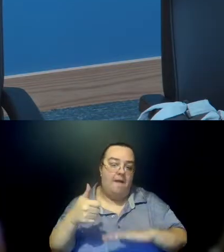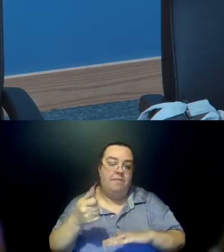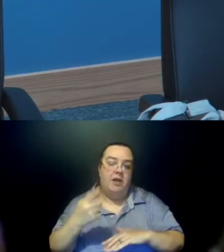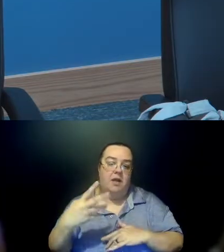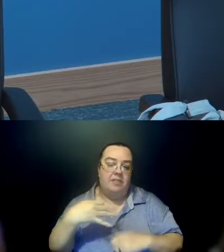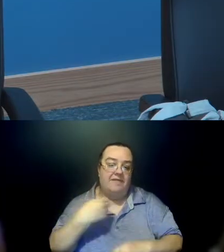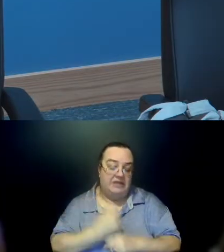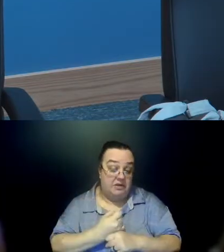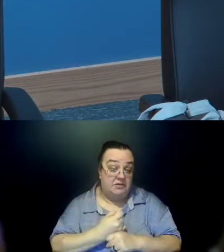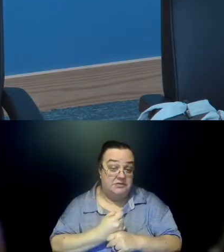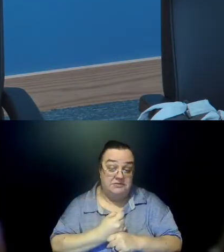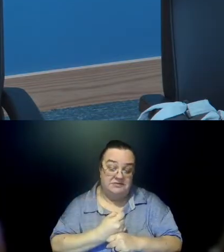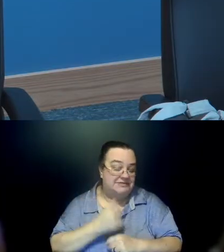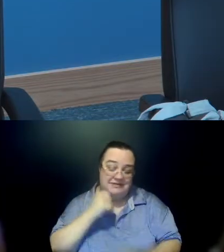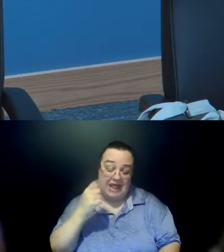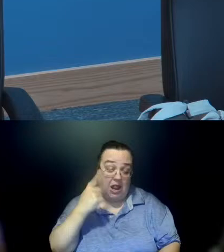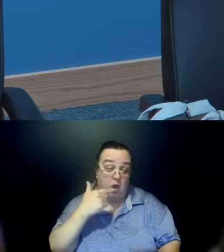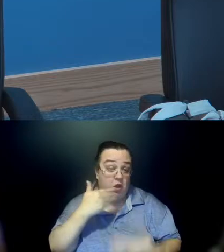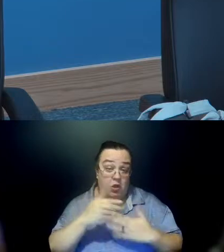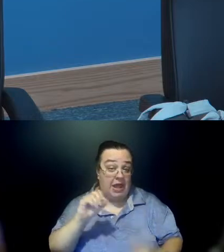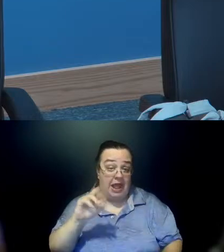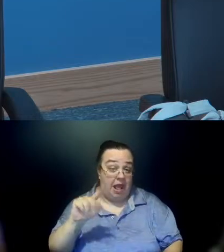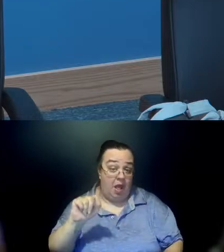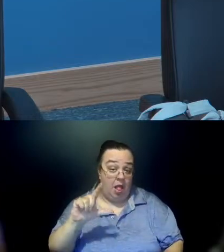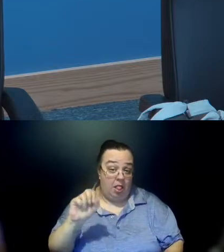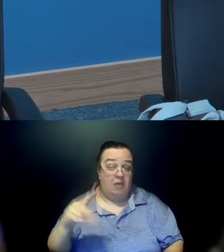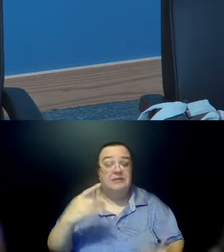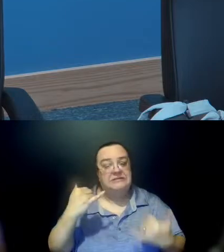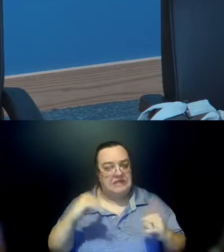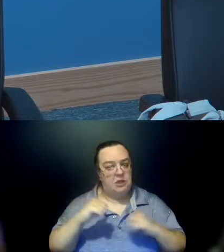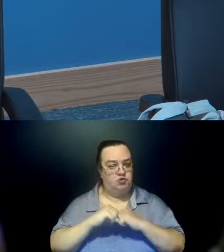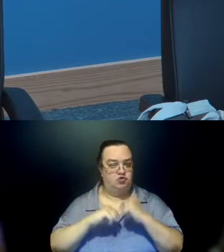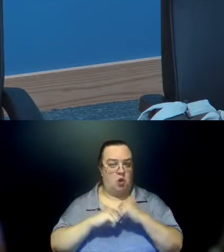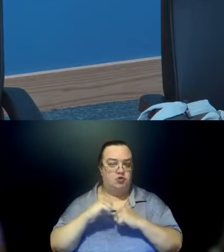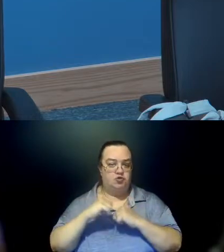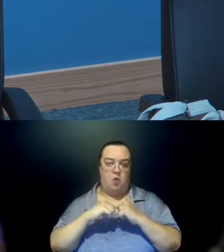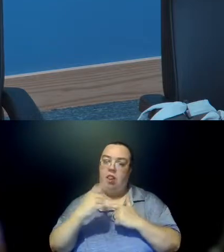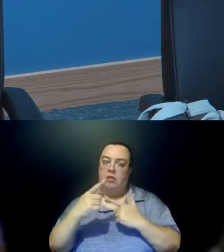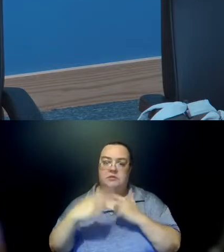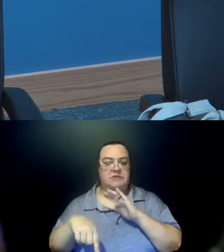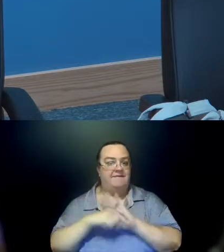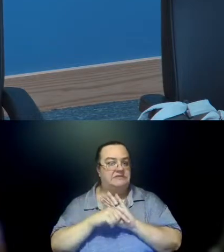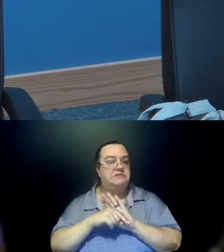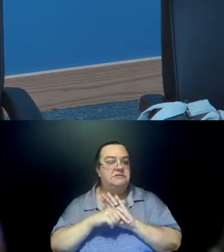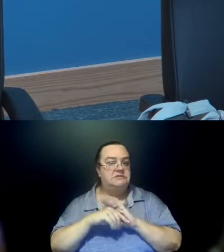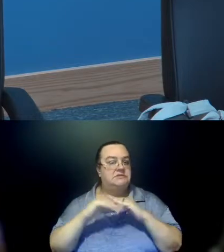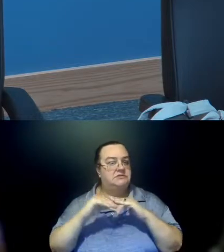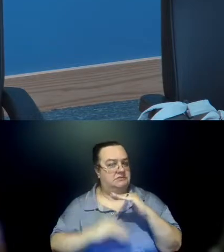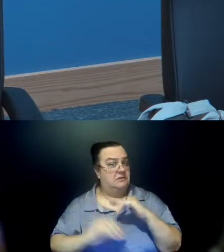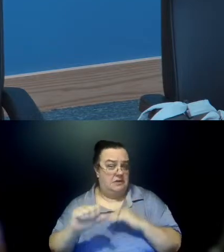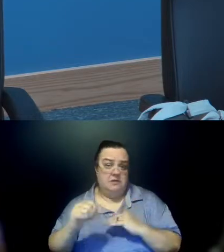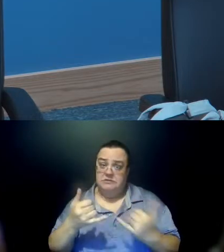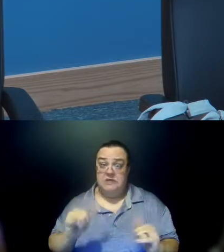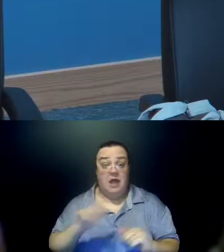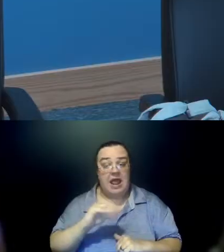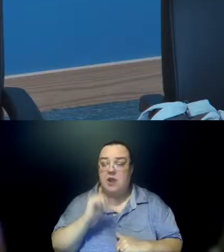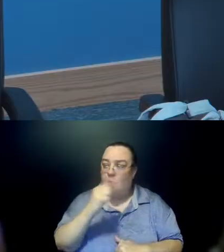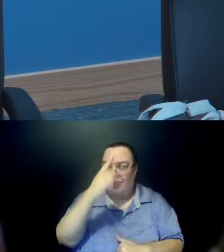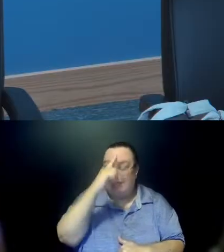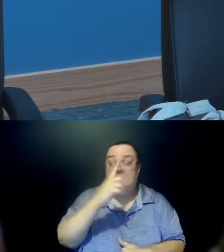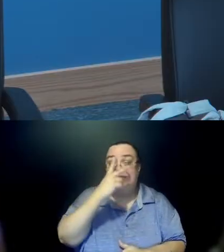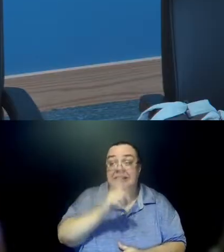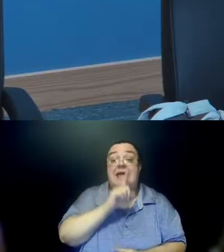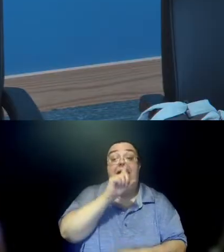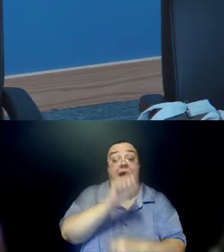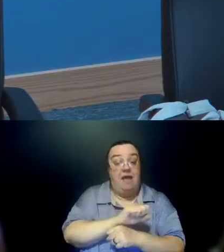The outlook is not great. There's still a structural deficit. And I don't think we're seeing the real effects of what